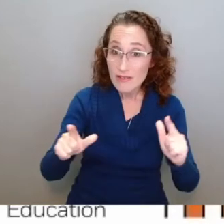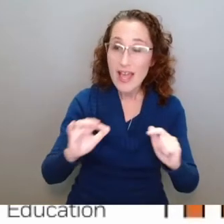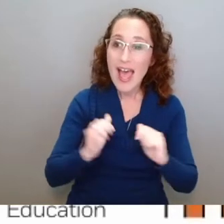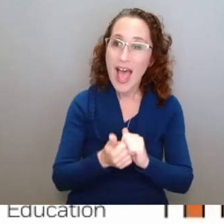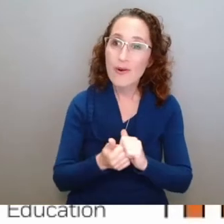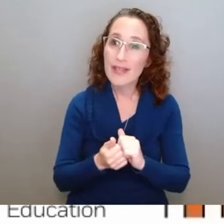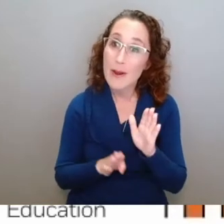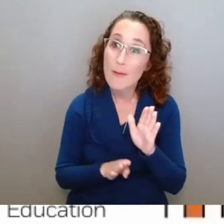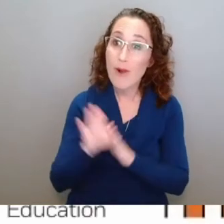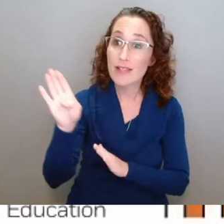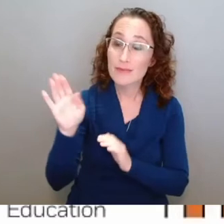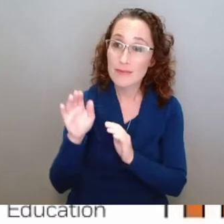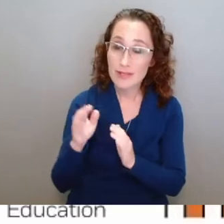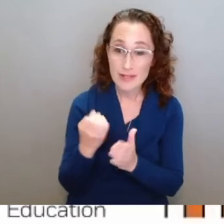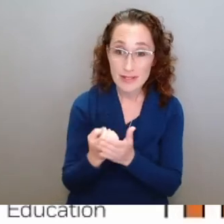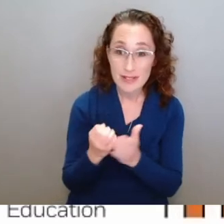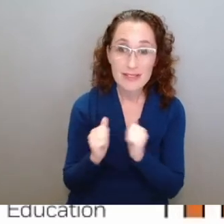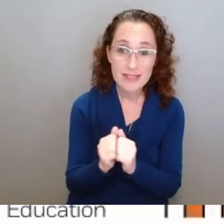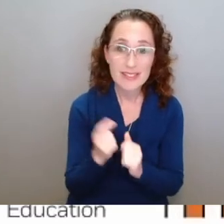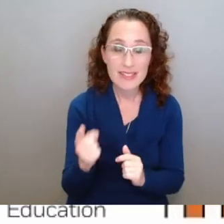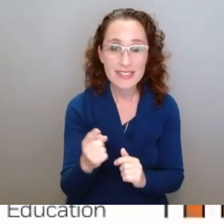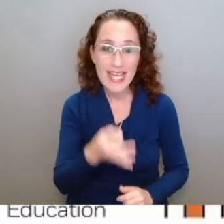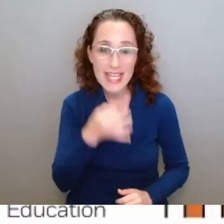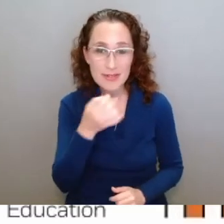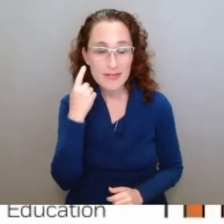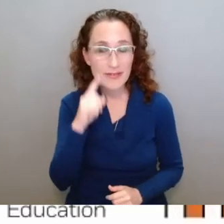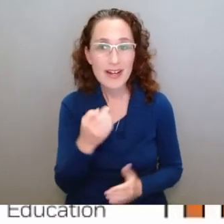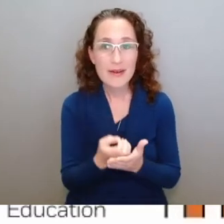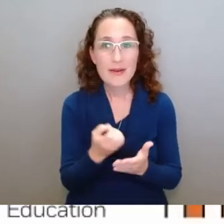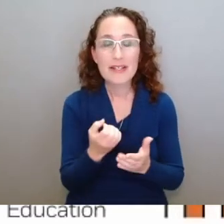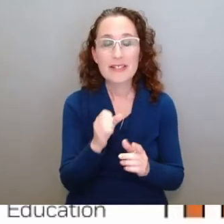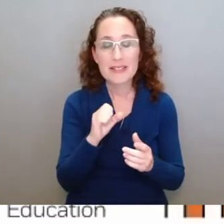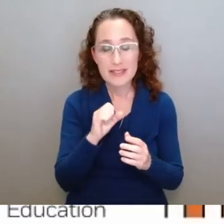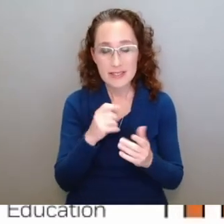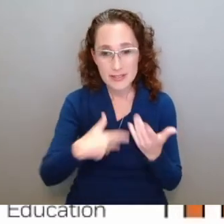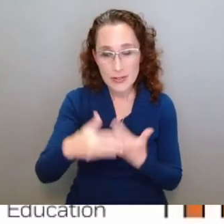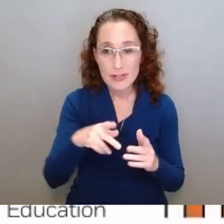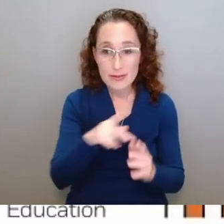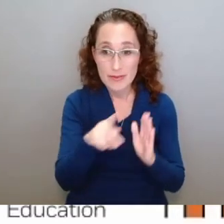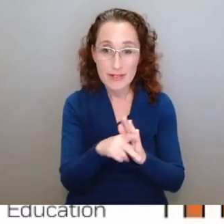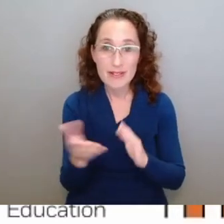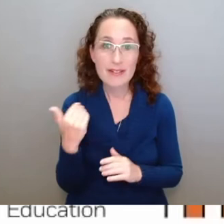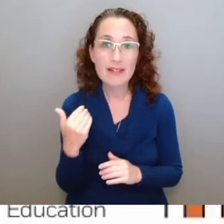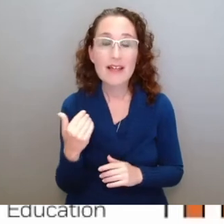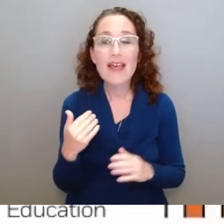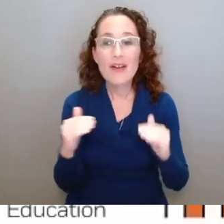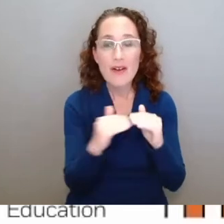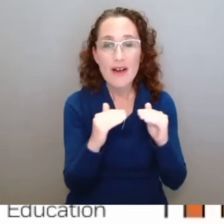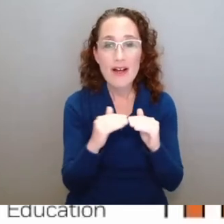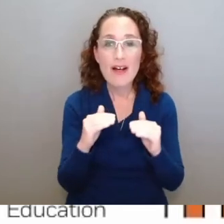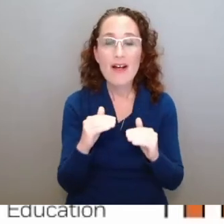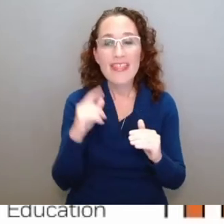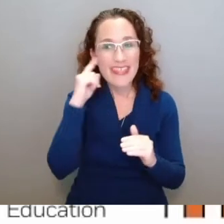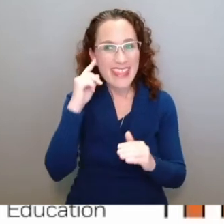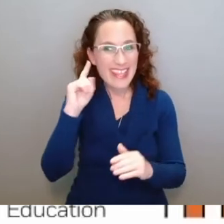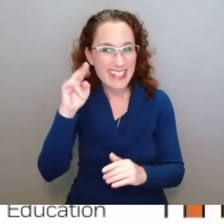Heather is an expert in economic and social policy. The former president of an inequality-focused think tank, Demos, she